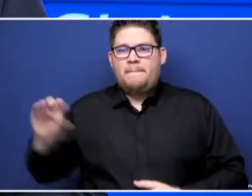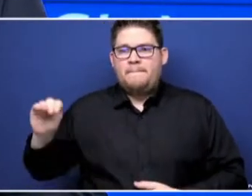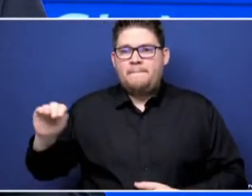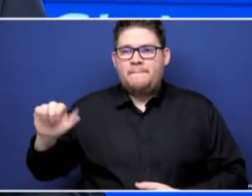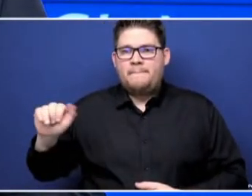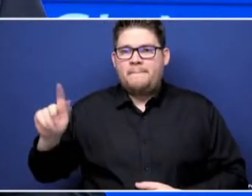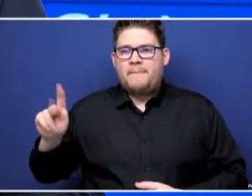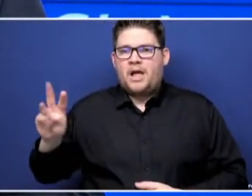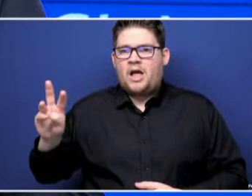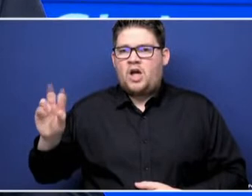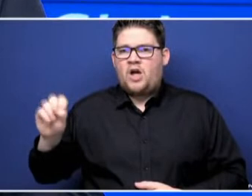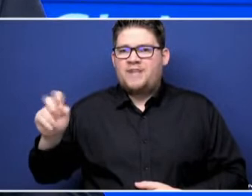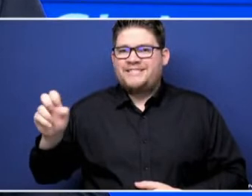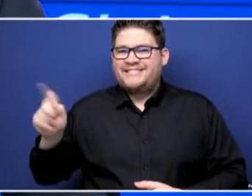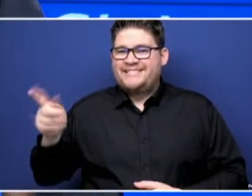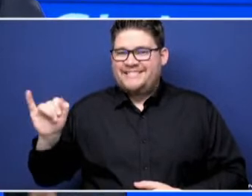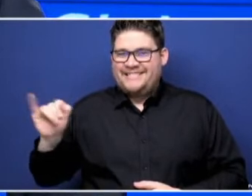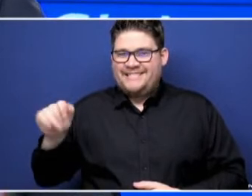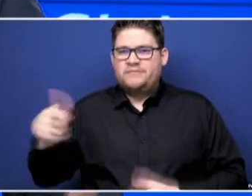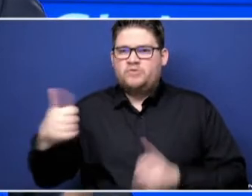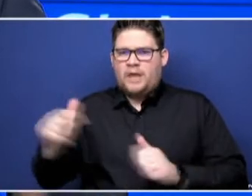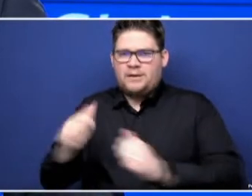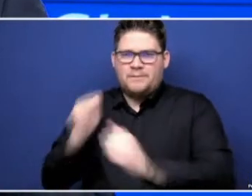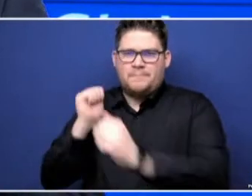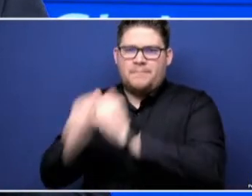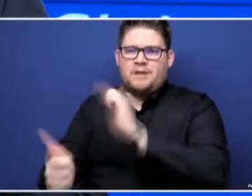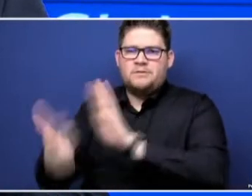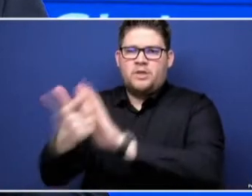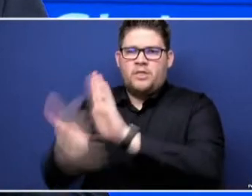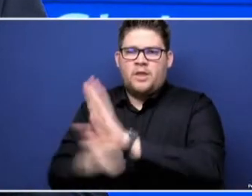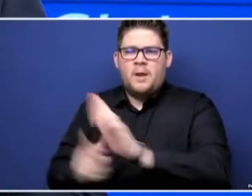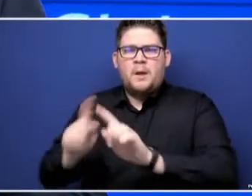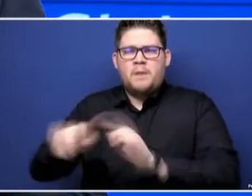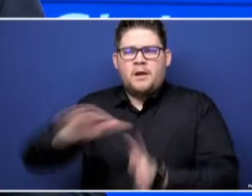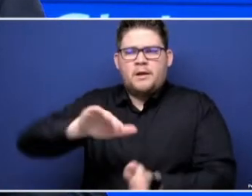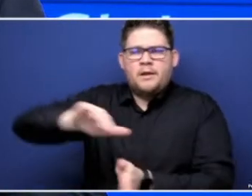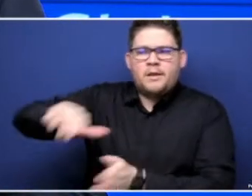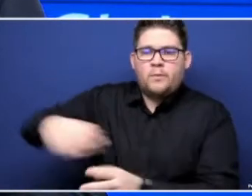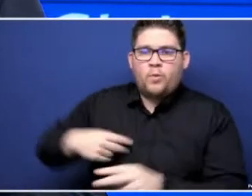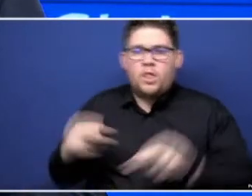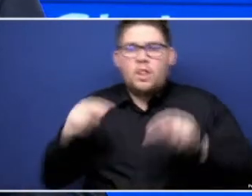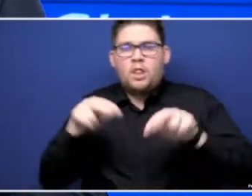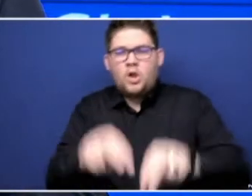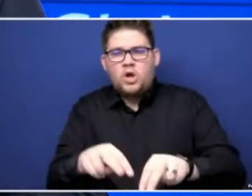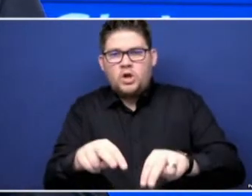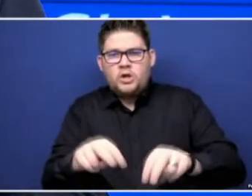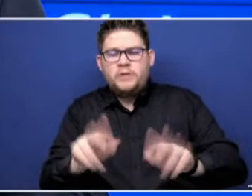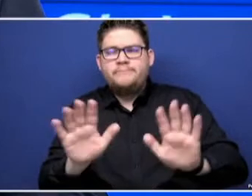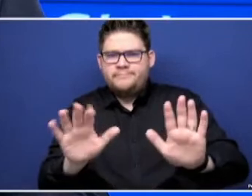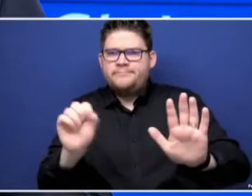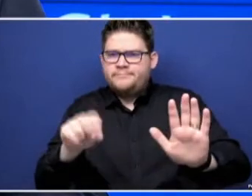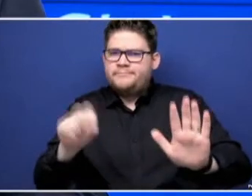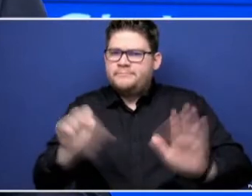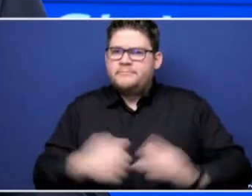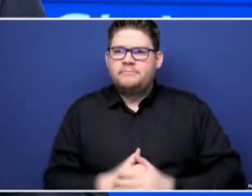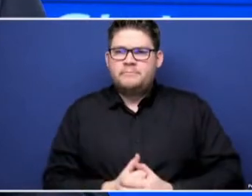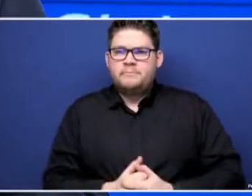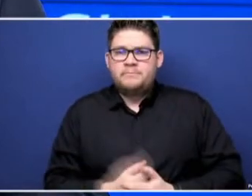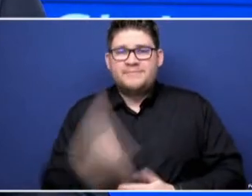by Alaska that we're not having ships stopping in Canadian ports for very good reasons, and I